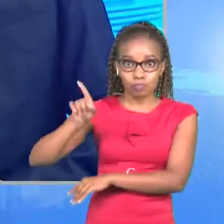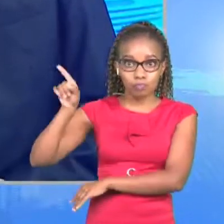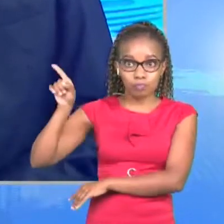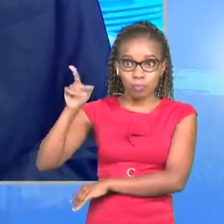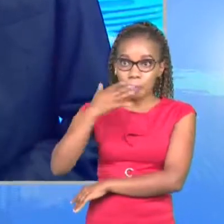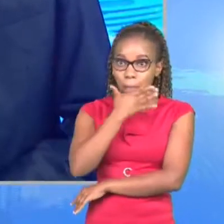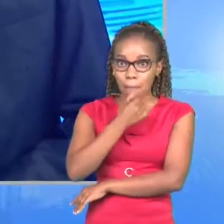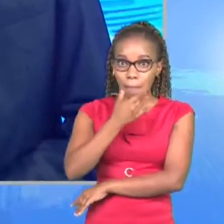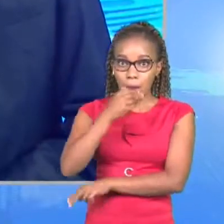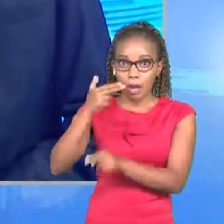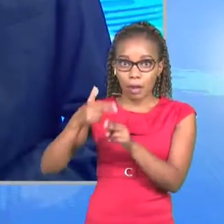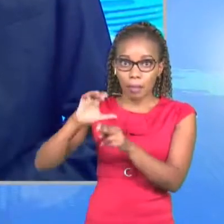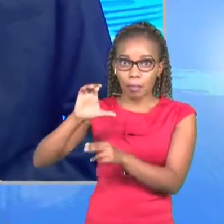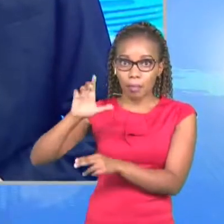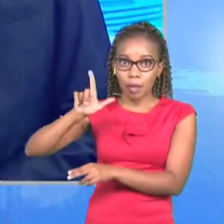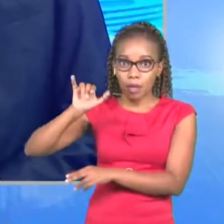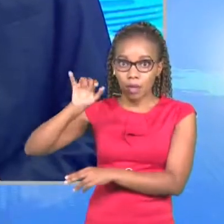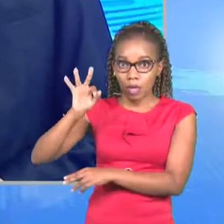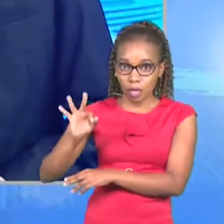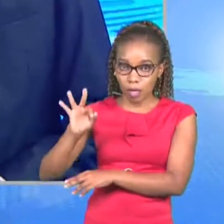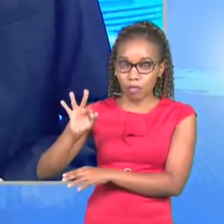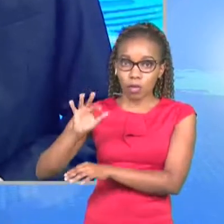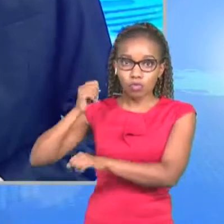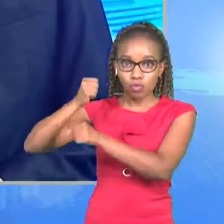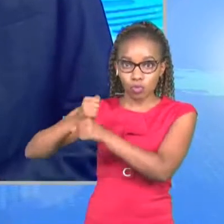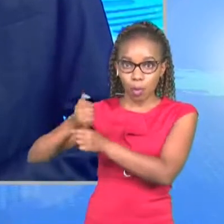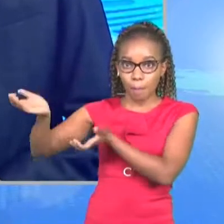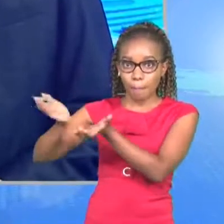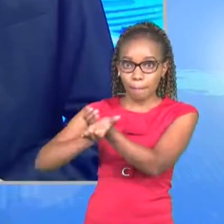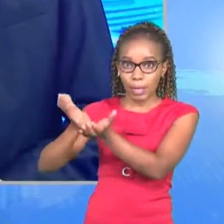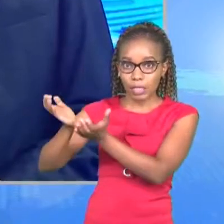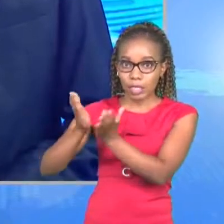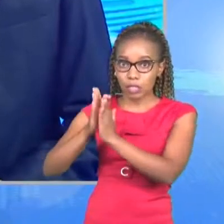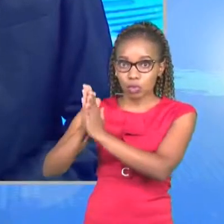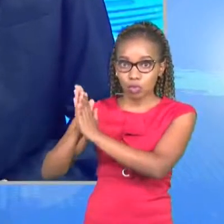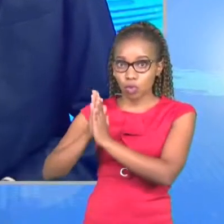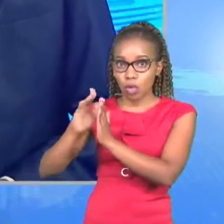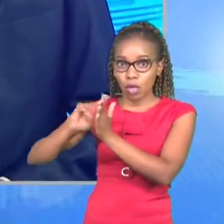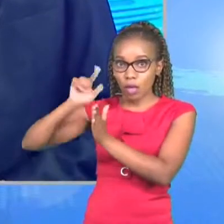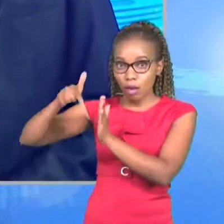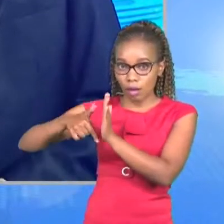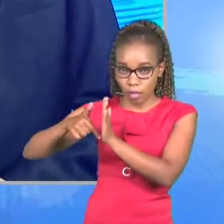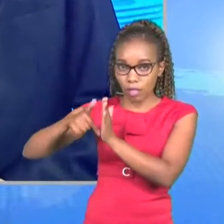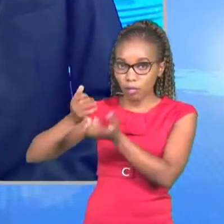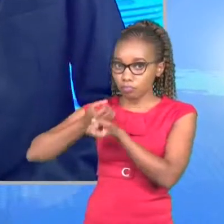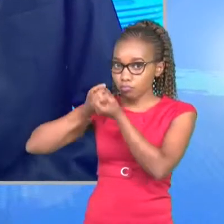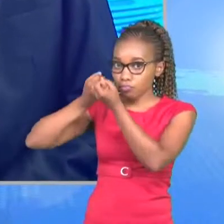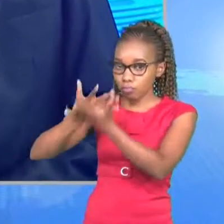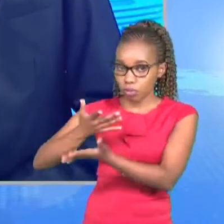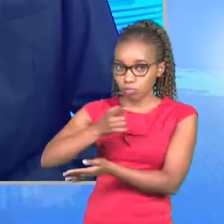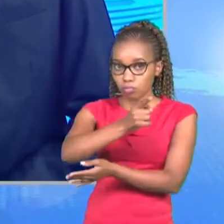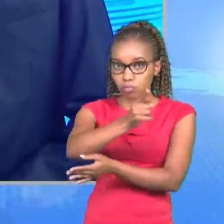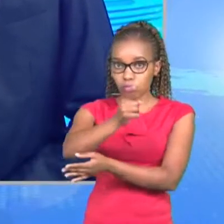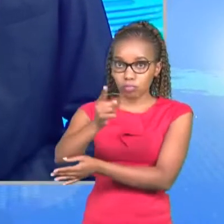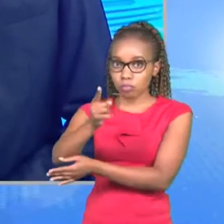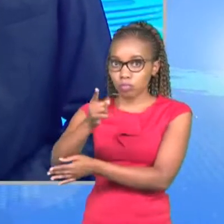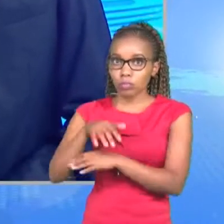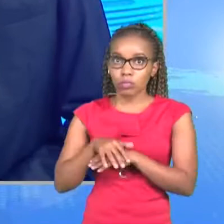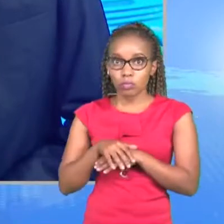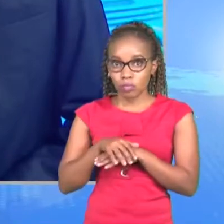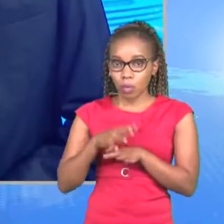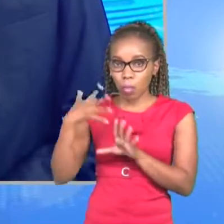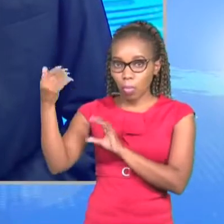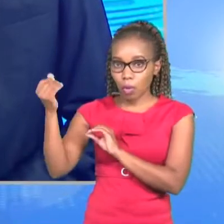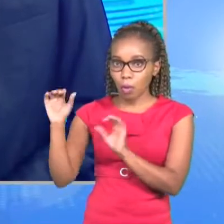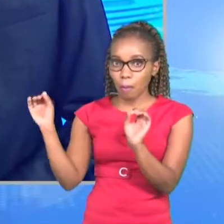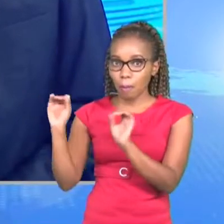can see him, will be joining us to do the business stories. So stay tuned. Later on in this bulletin, we'll be introducing Clifford Dombe. Don't go